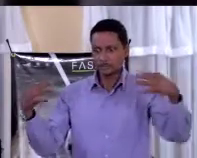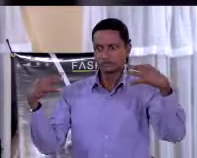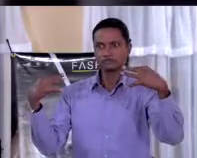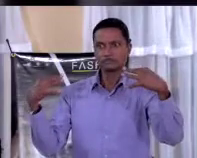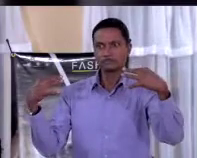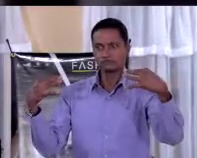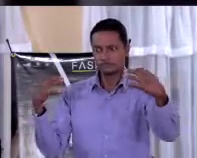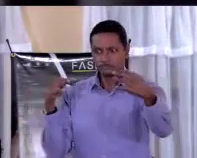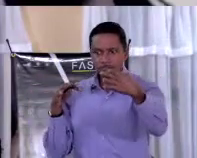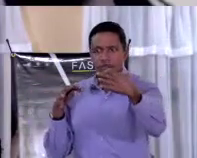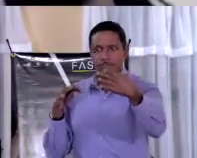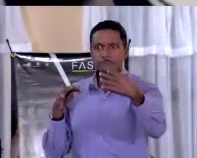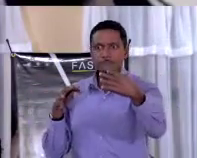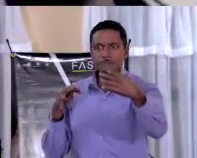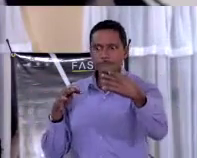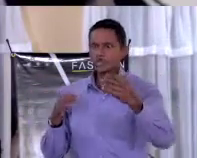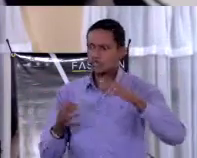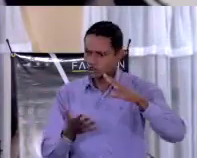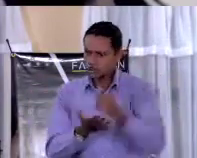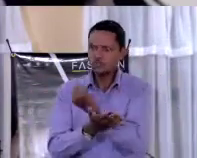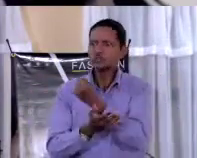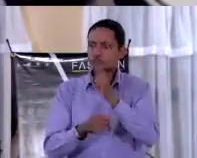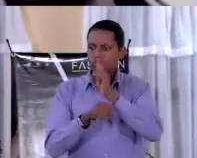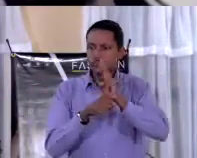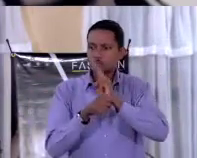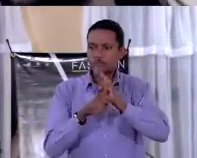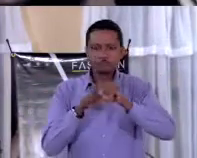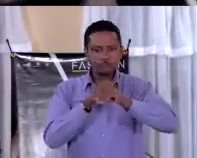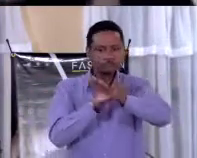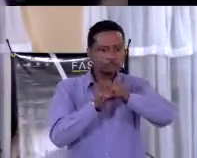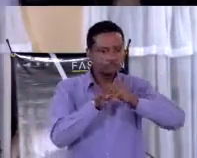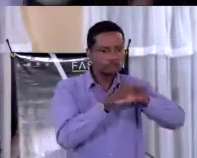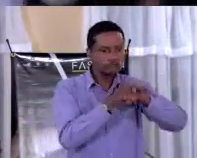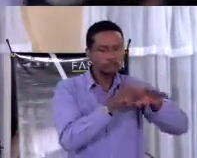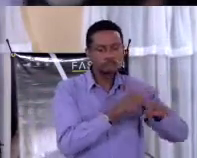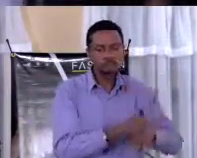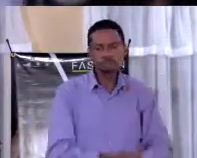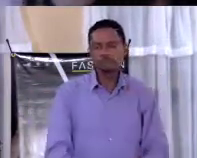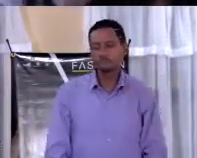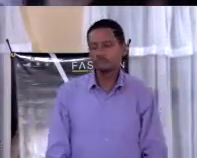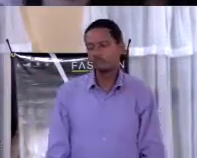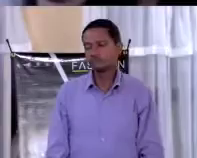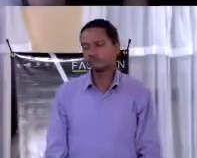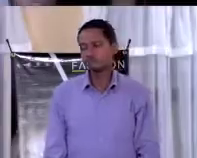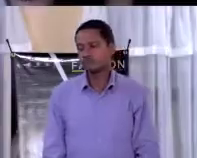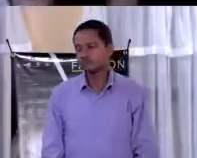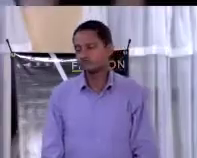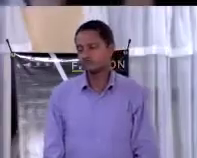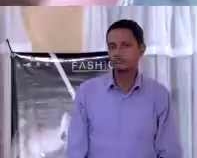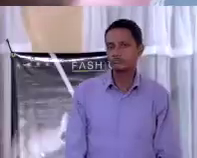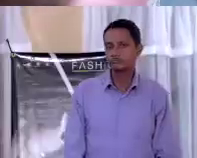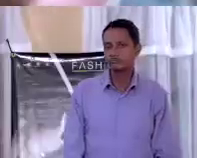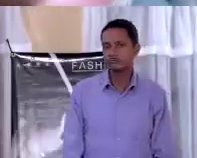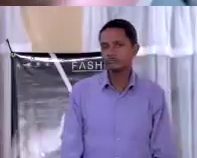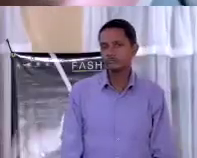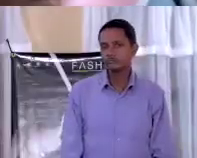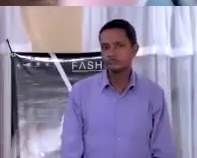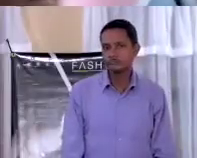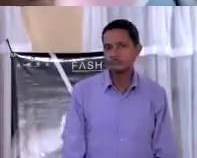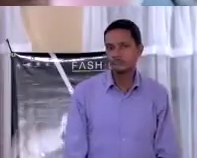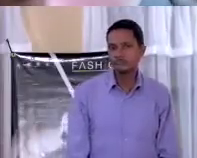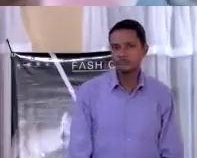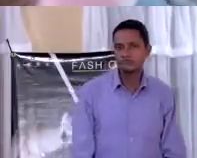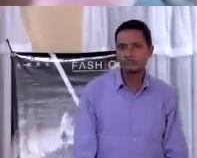our advantage, because that's what we're not doing yet. Agreed. The gentleman in the denim jacket. Well, Richard